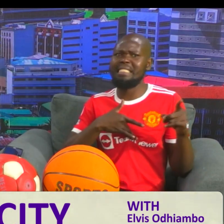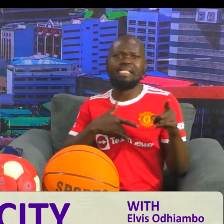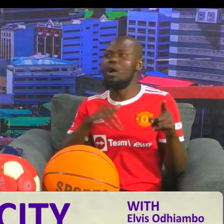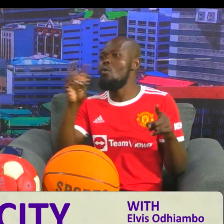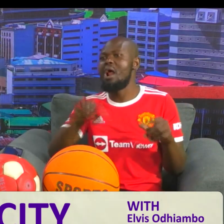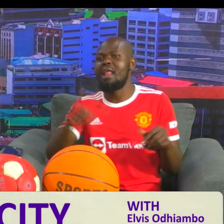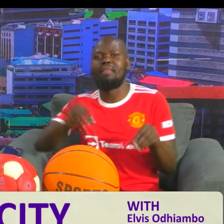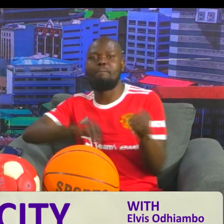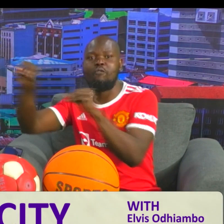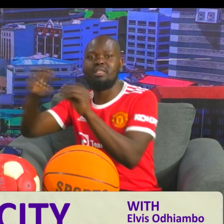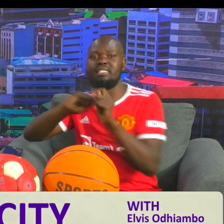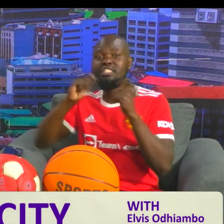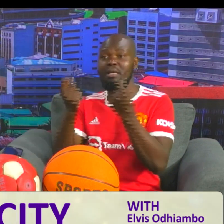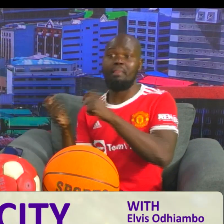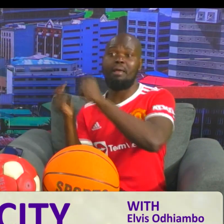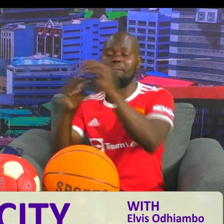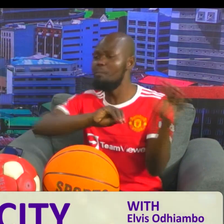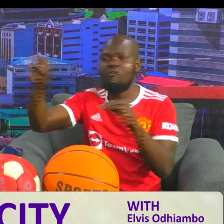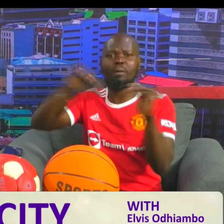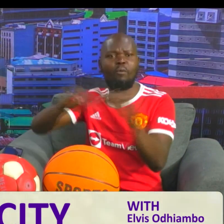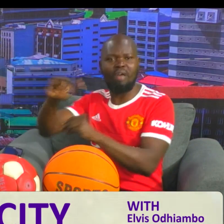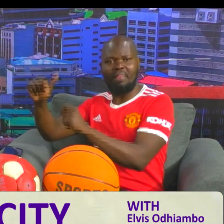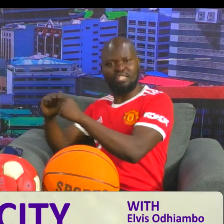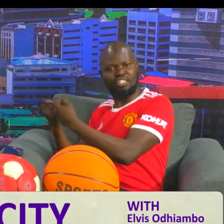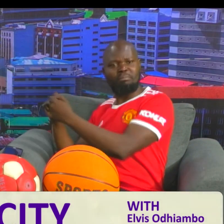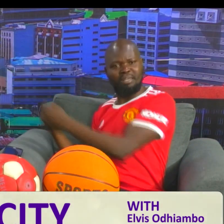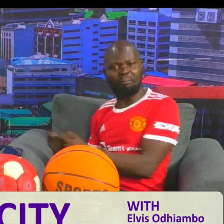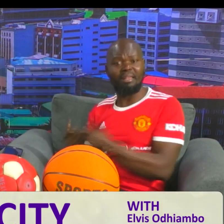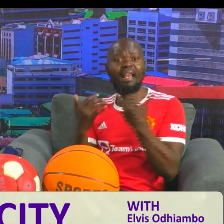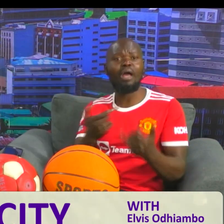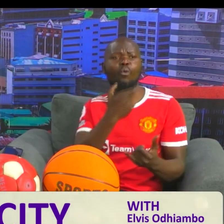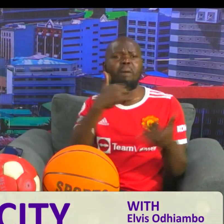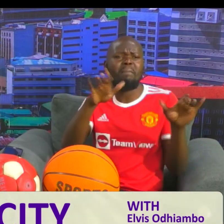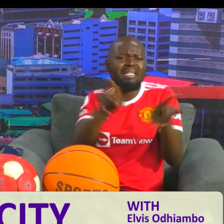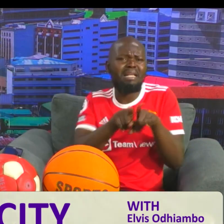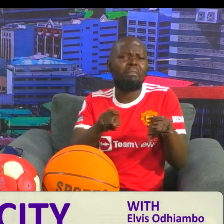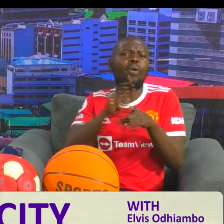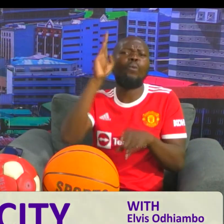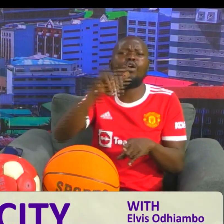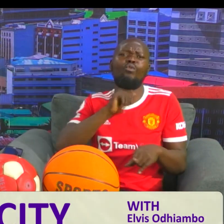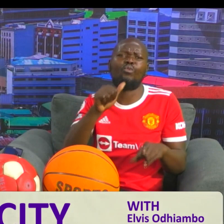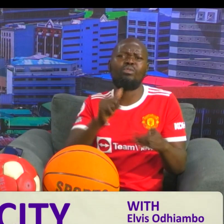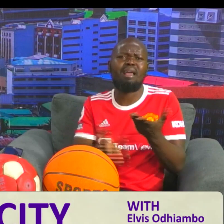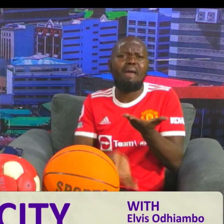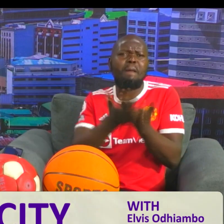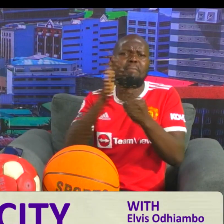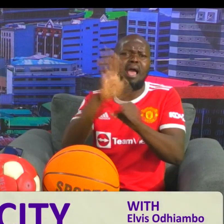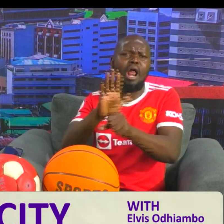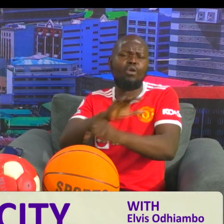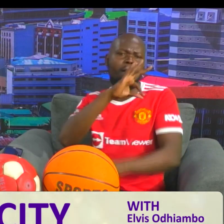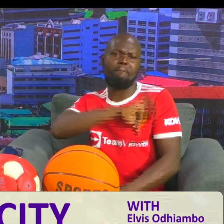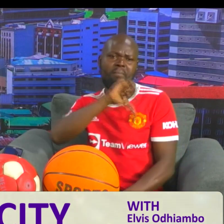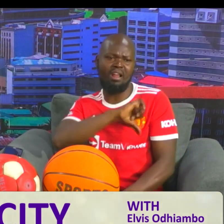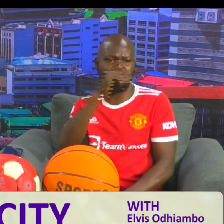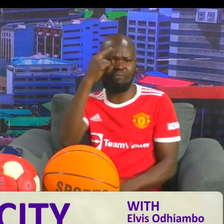think it's high time we become serious right now, so that other teams do not get maybe the sponsorships that we would have gotten as a